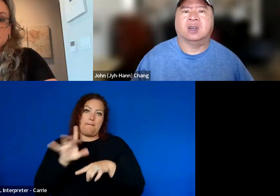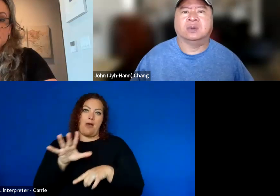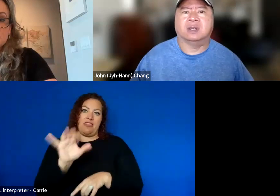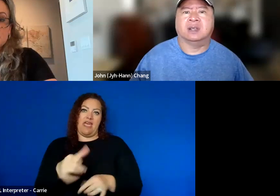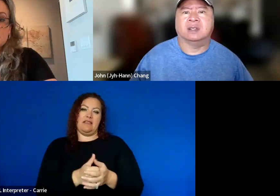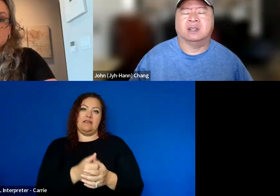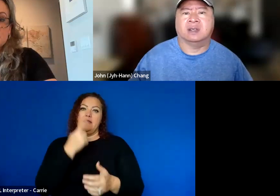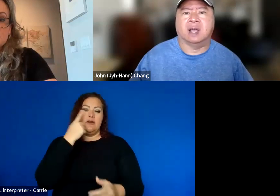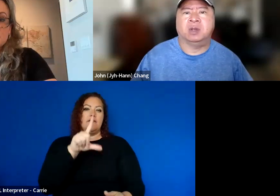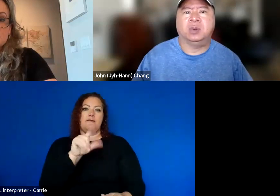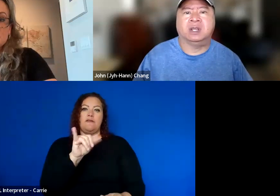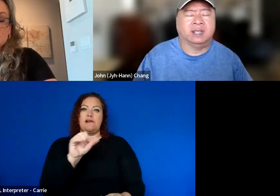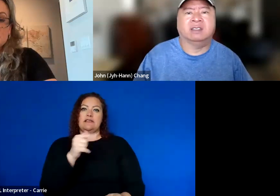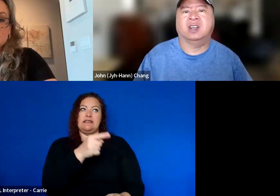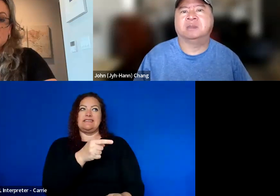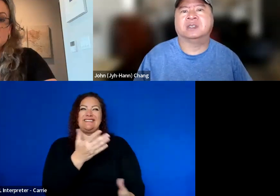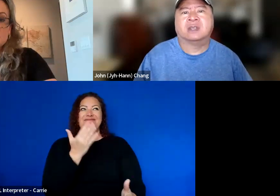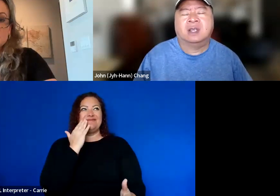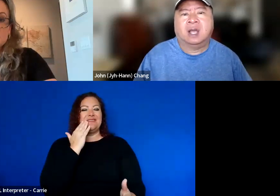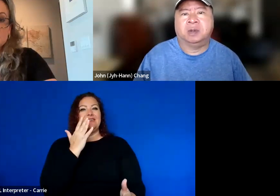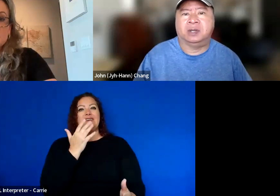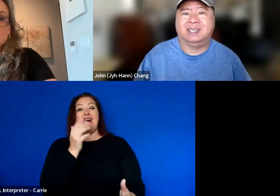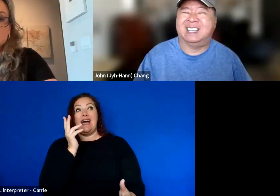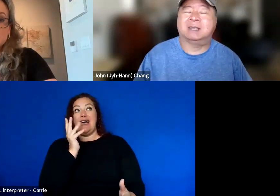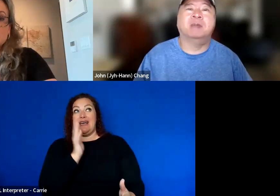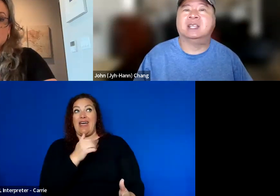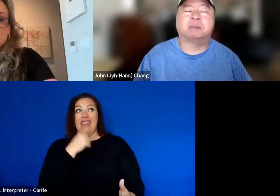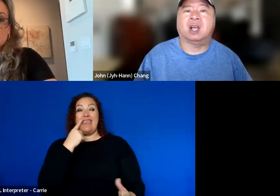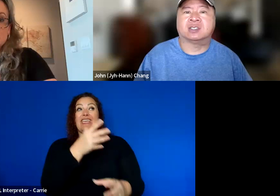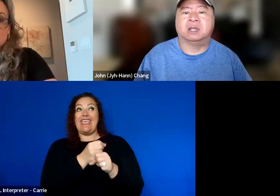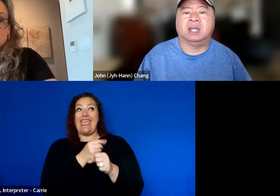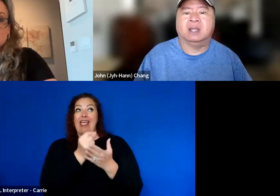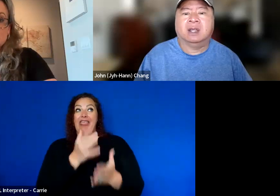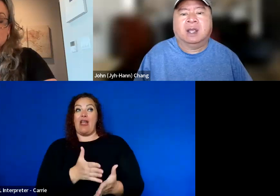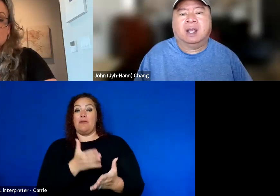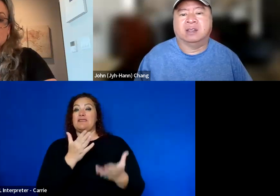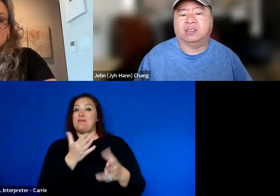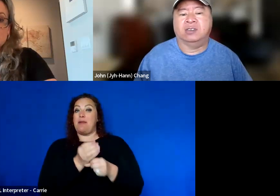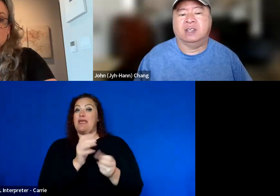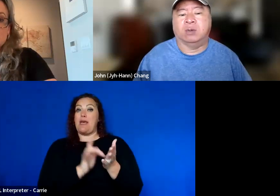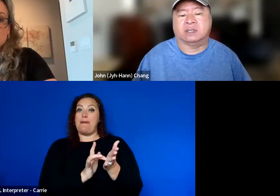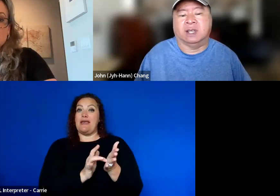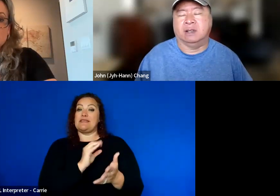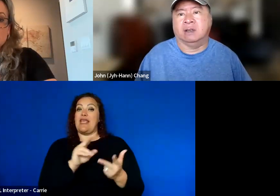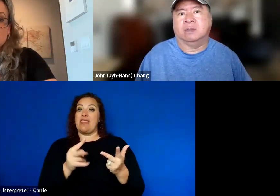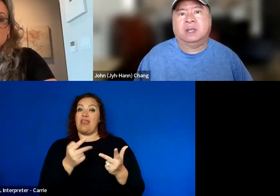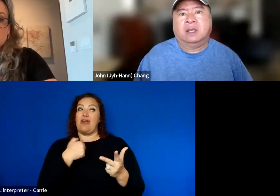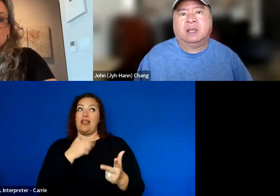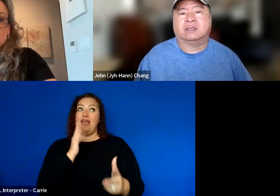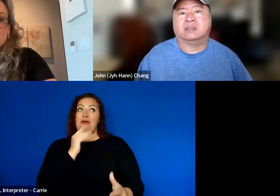Lisa, I'm hearing get a therapist. I'm hearing get some meds possibly. And the third thing I would